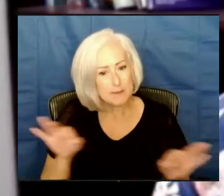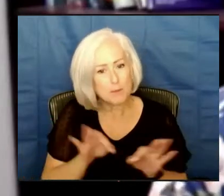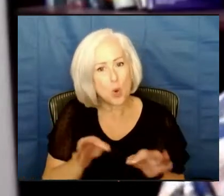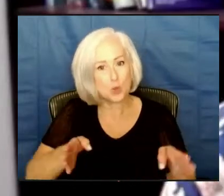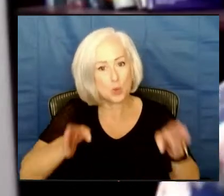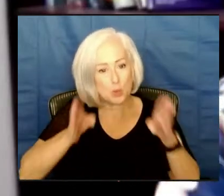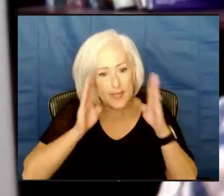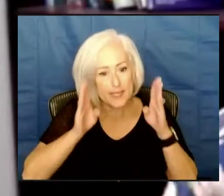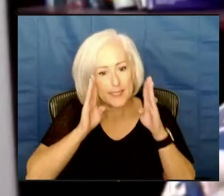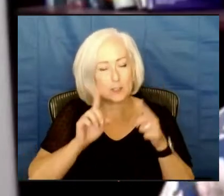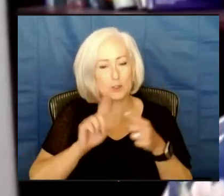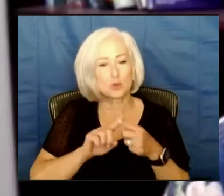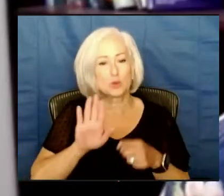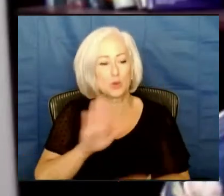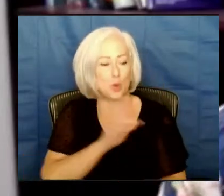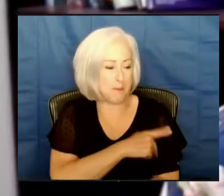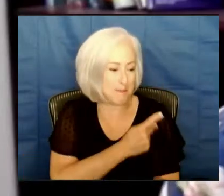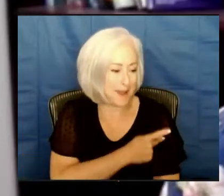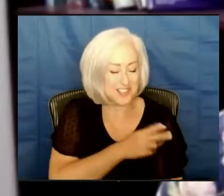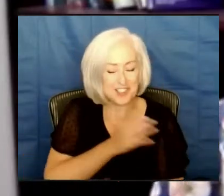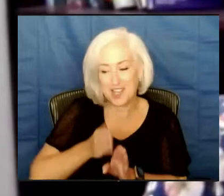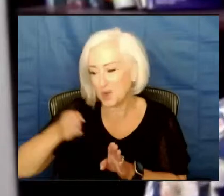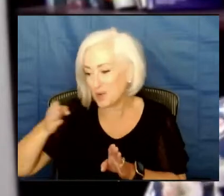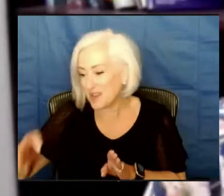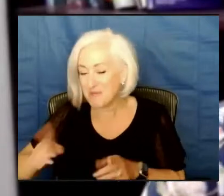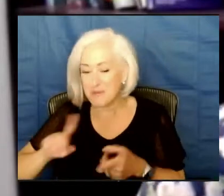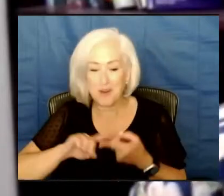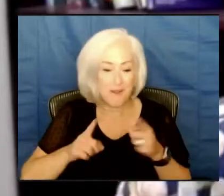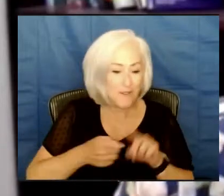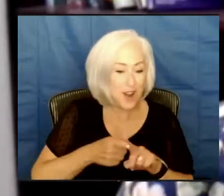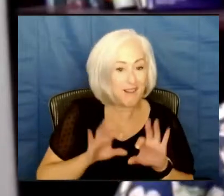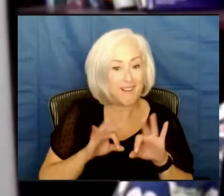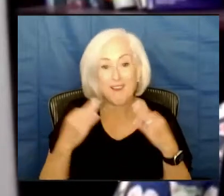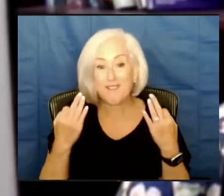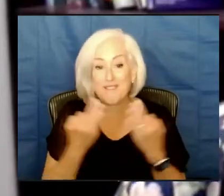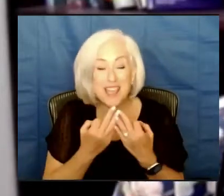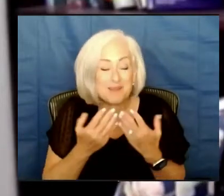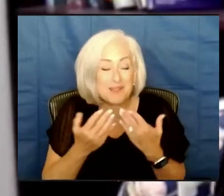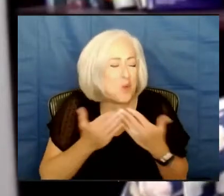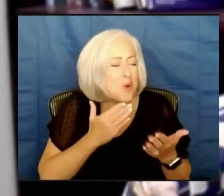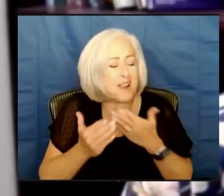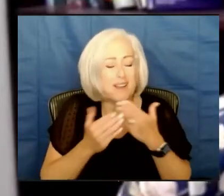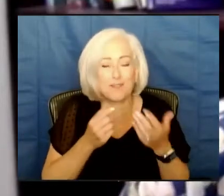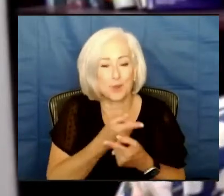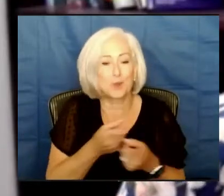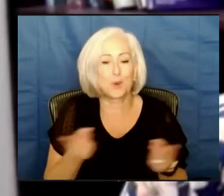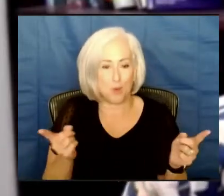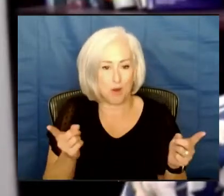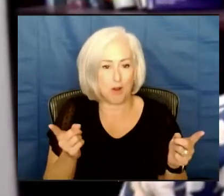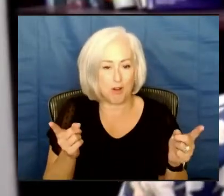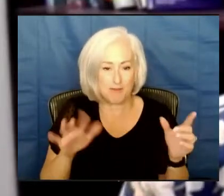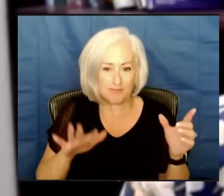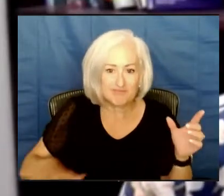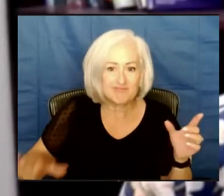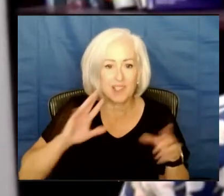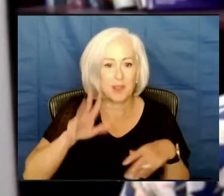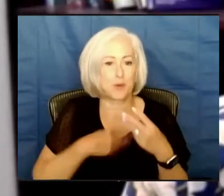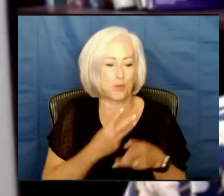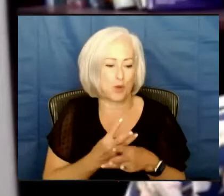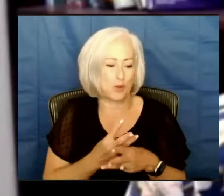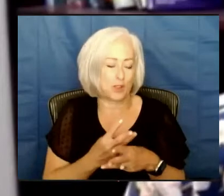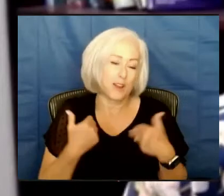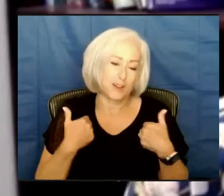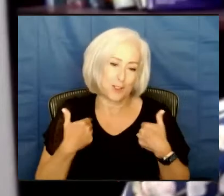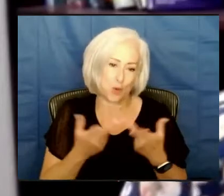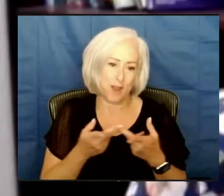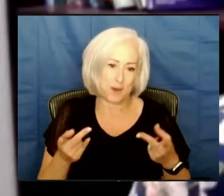your patients, to your neighbors, to your friends, to your family, wherever you are in the world, you have a place where you